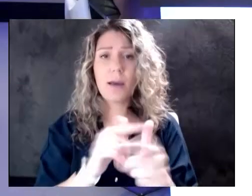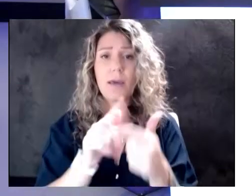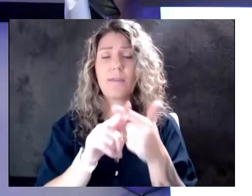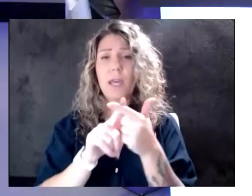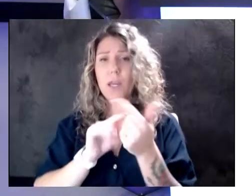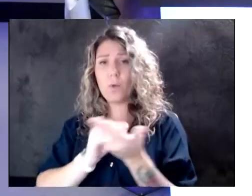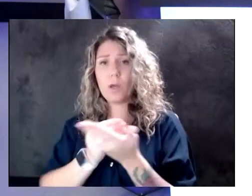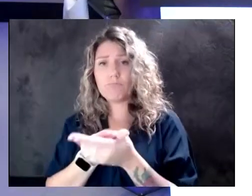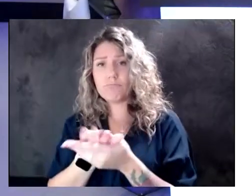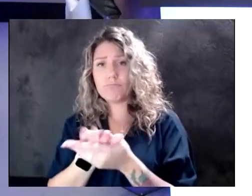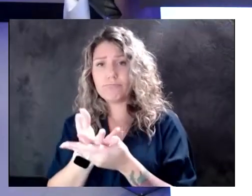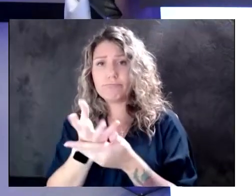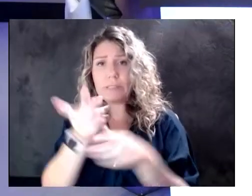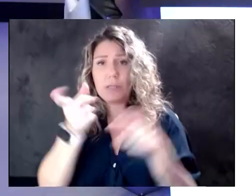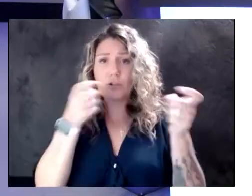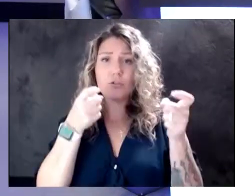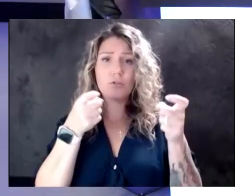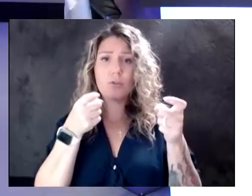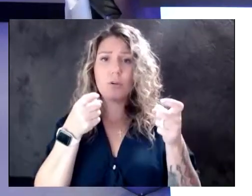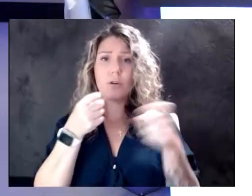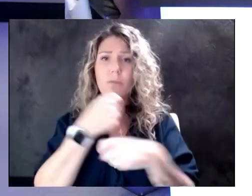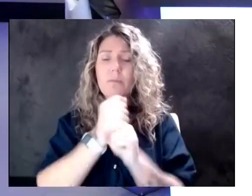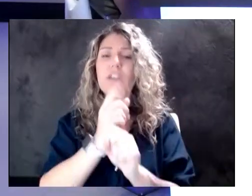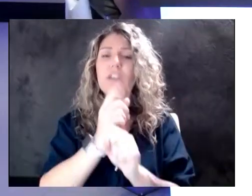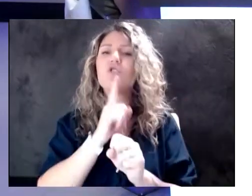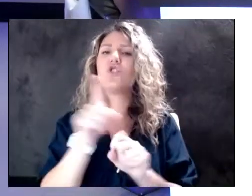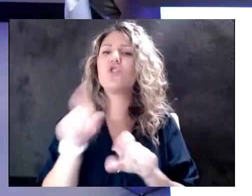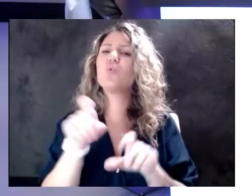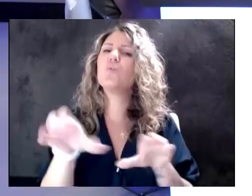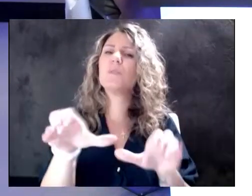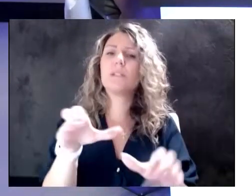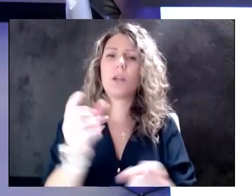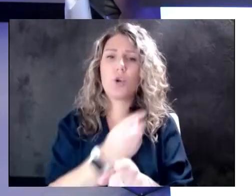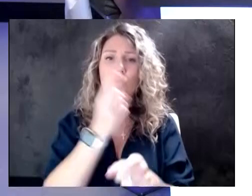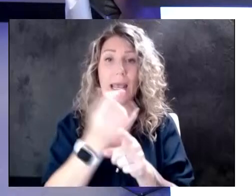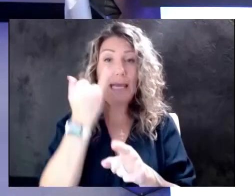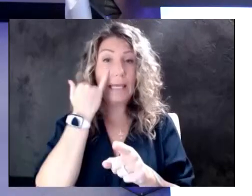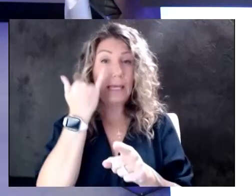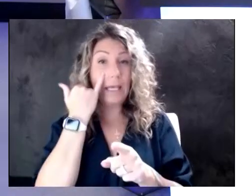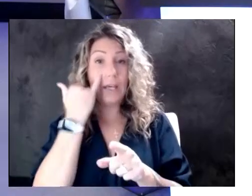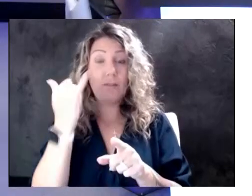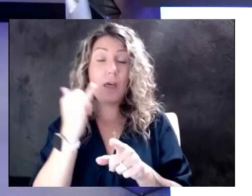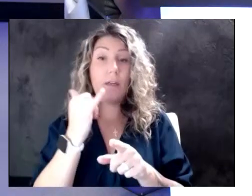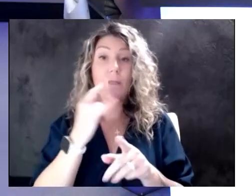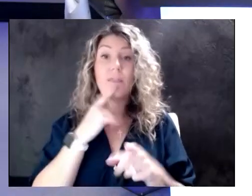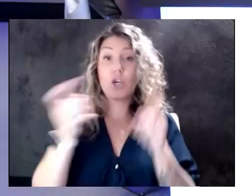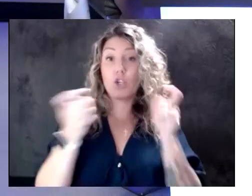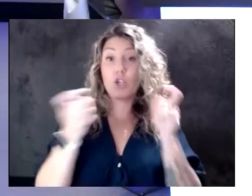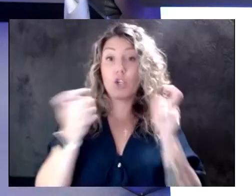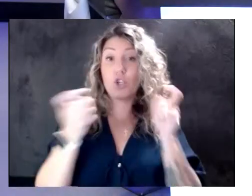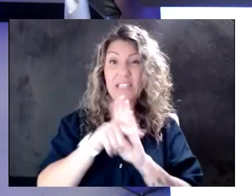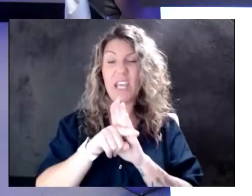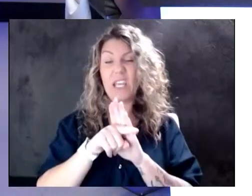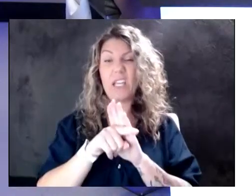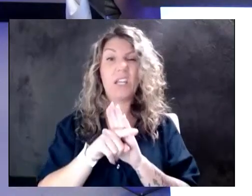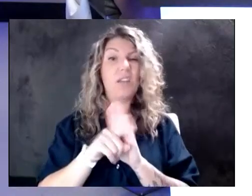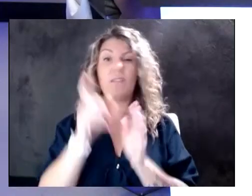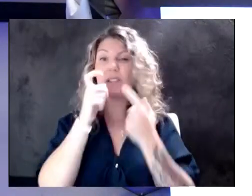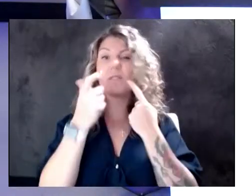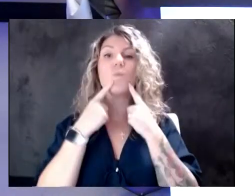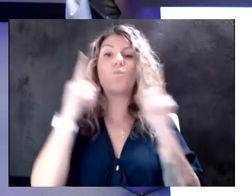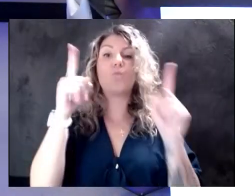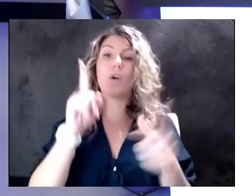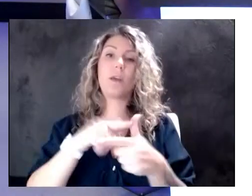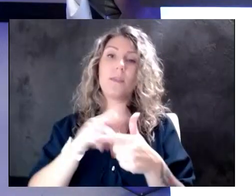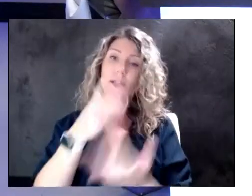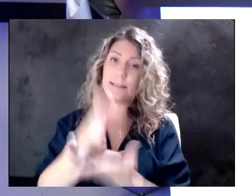and the control makes sure you did it right. Okay. So if your control is negative, it didn't work, so you Okay. want to stop. And then what you're